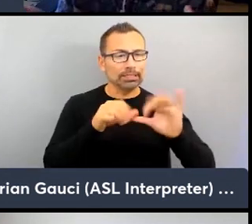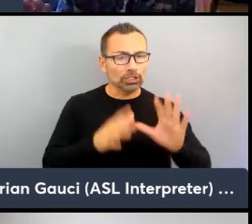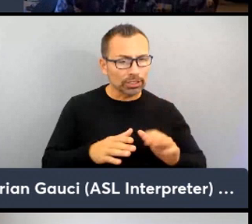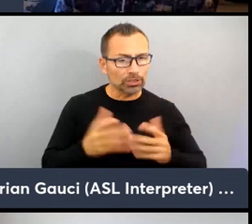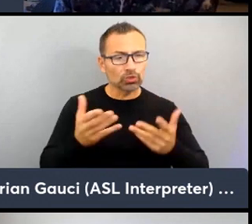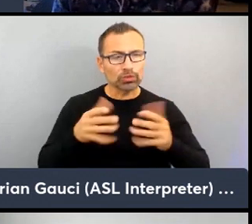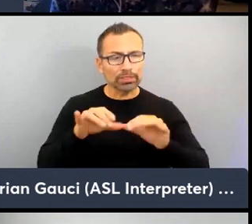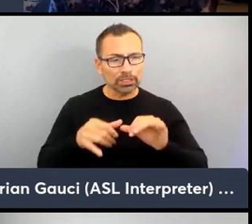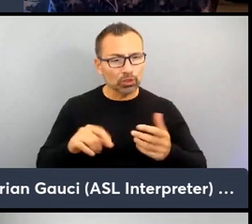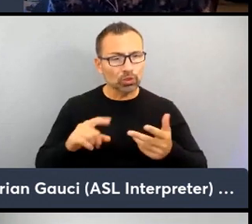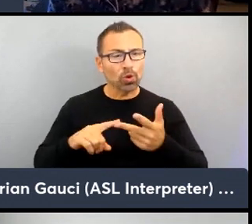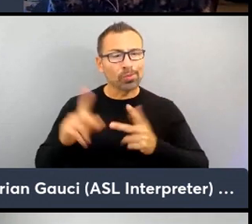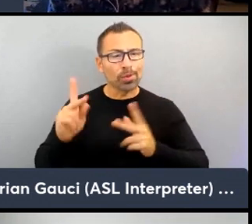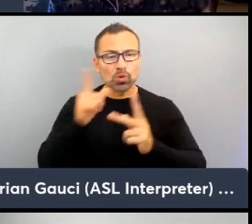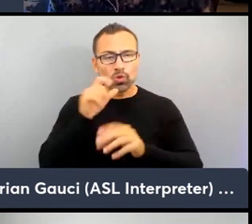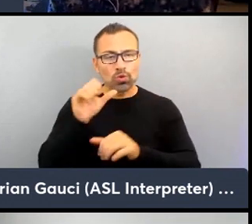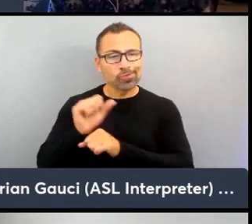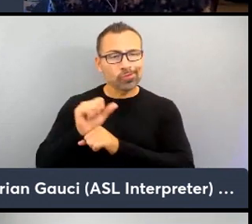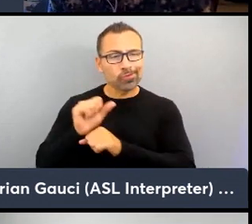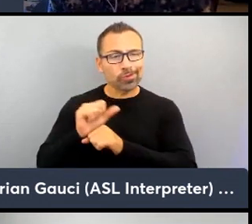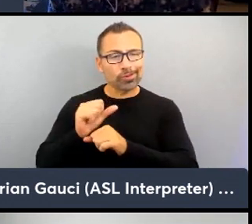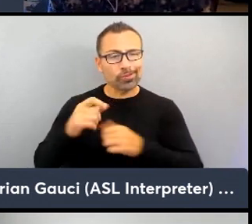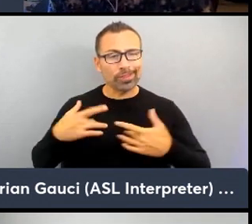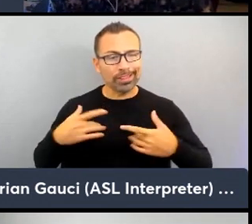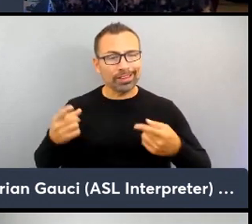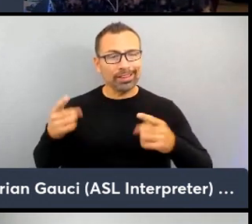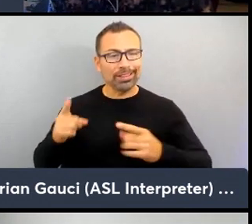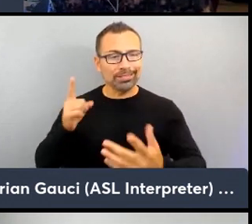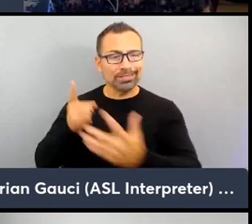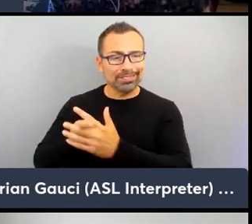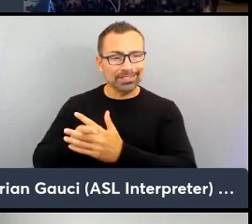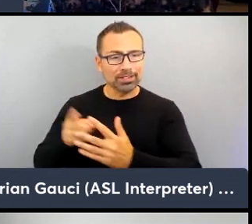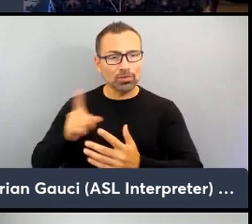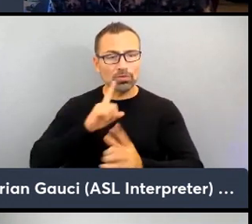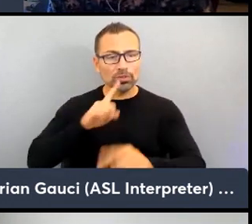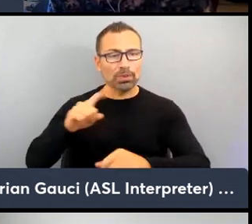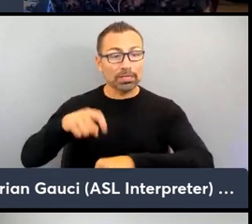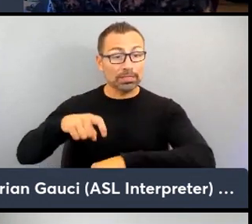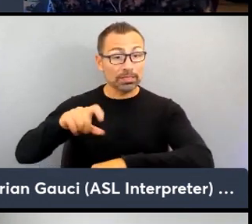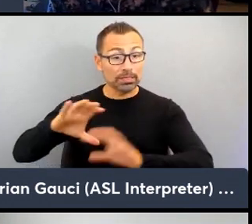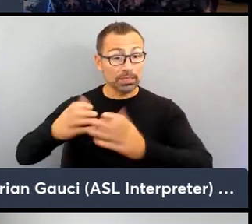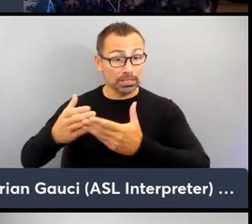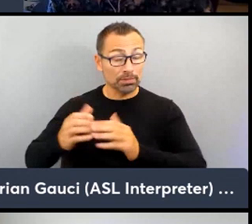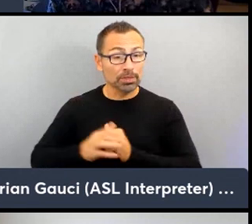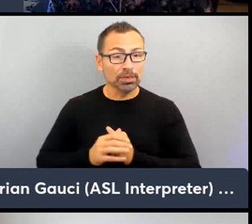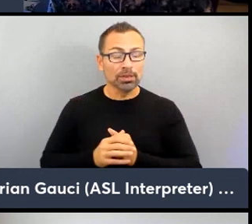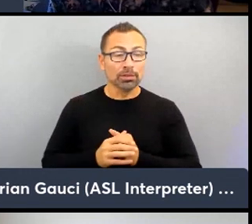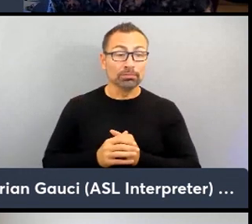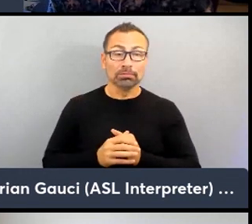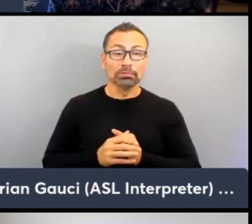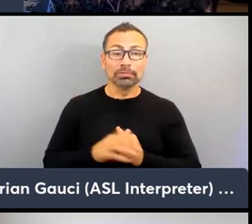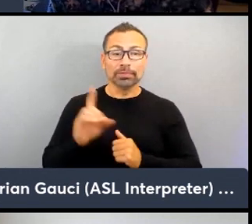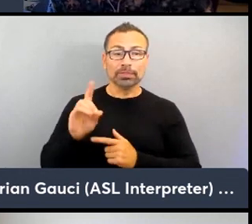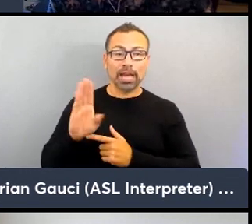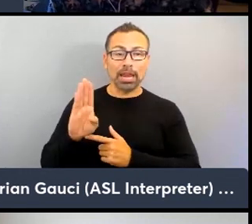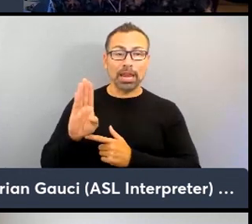response team like yourself need have access to the database, right, for various